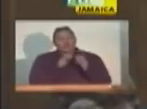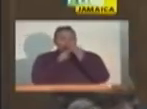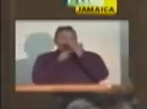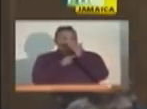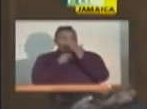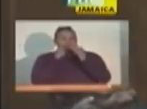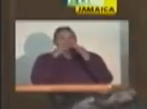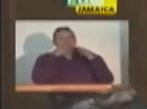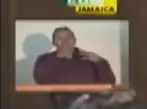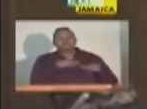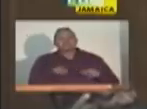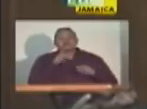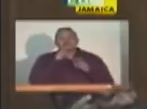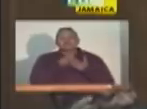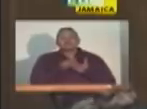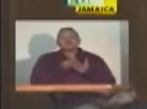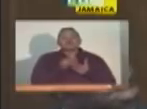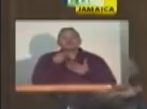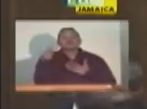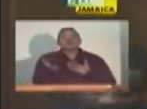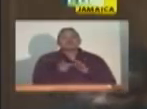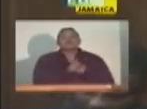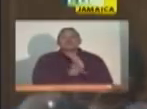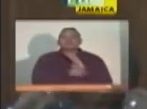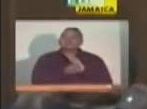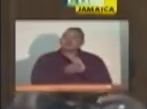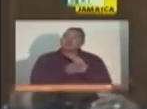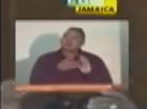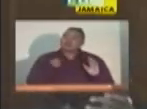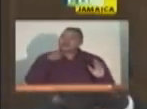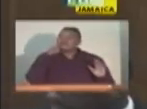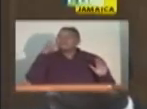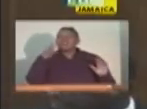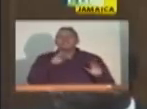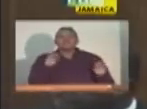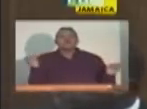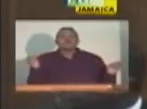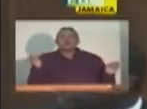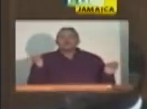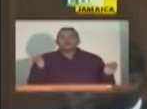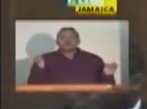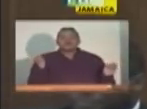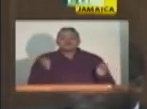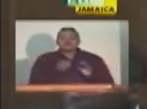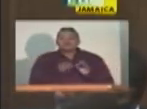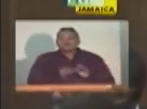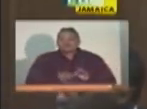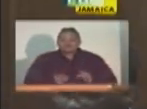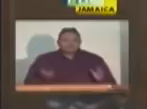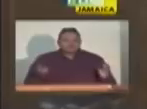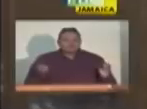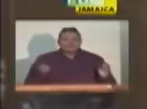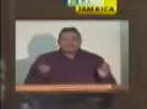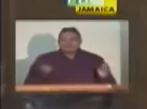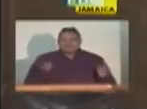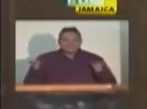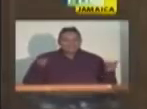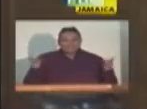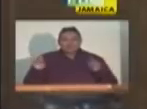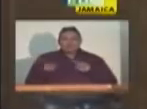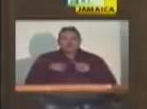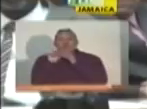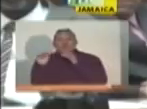guidelines outlined in the donation policy document. I have no need for any innuendos, Mr. Speaker, when I can call on the facts at